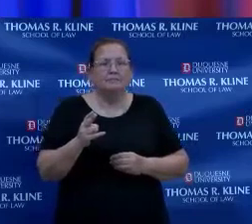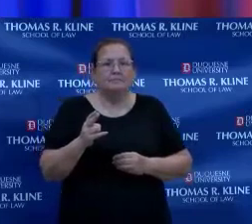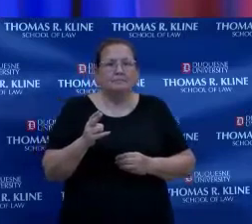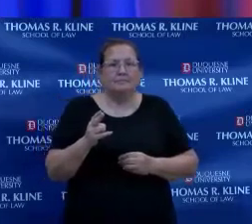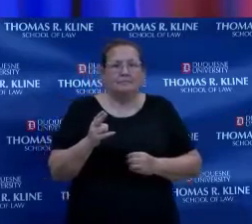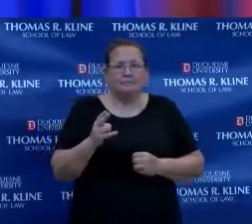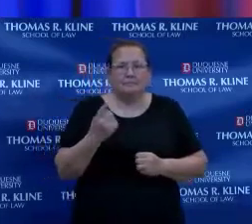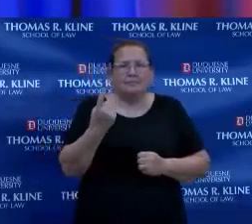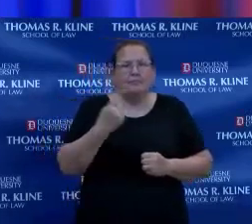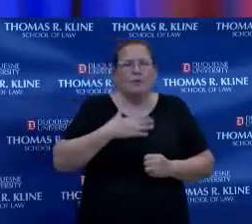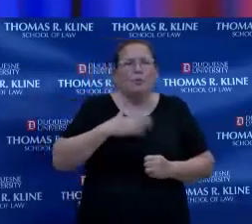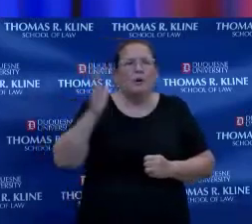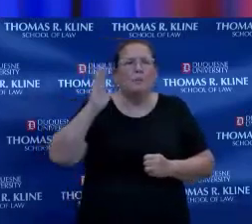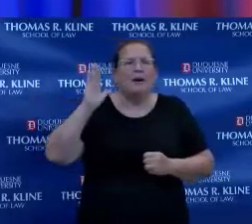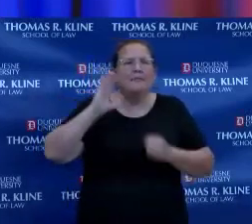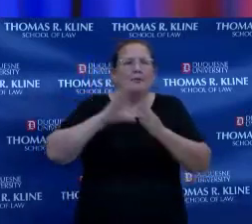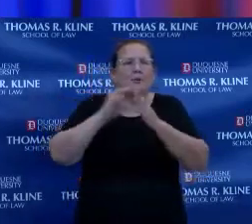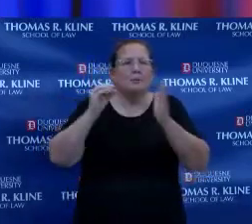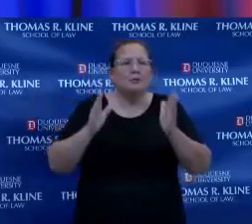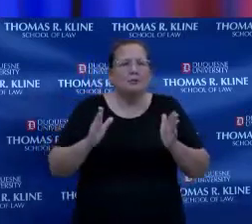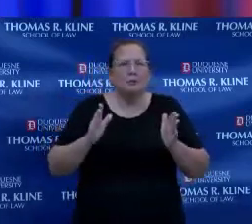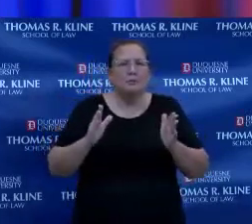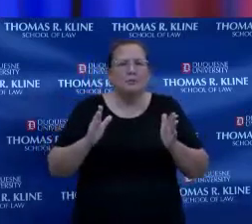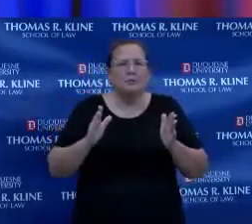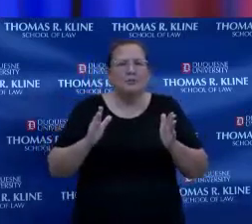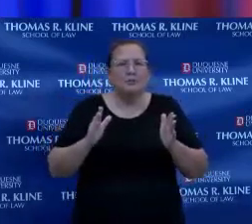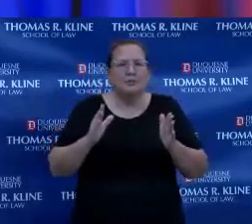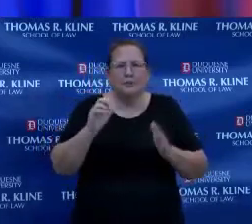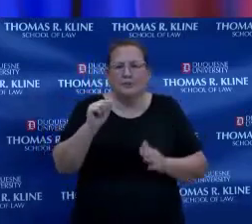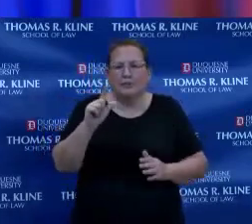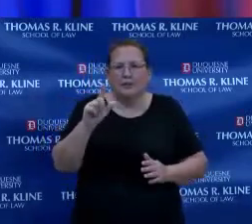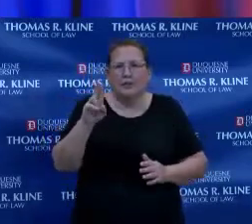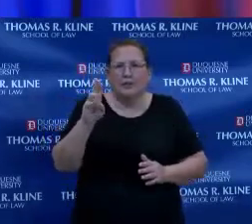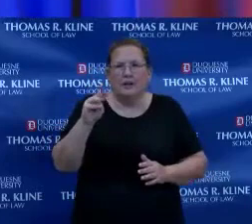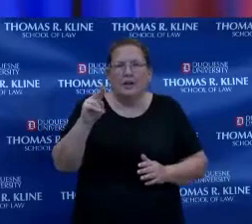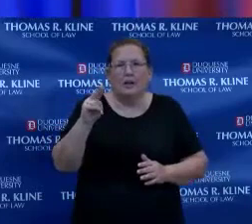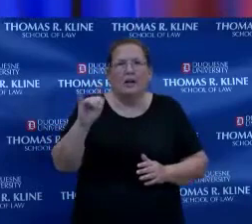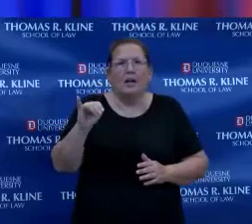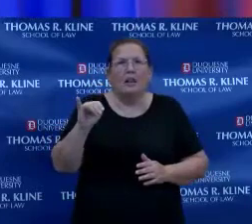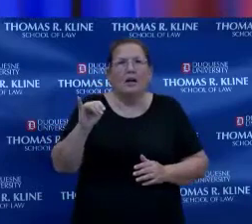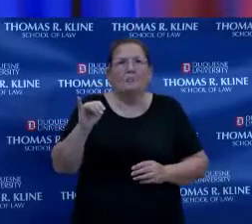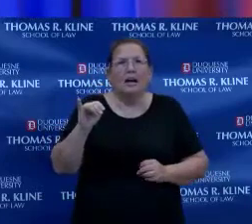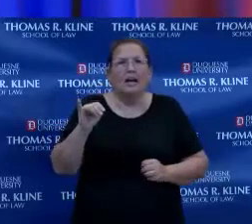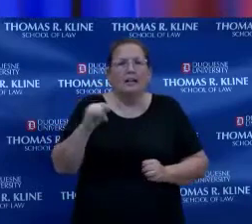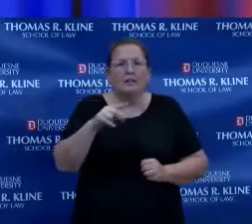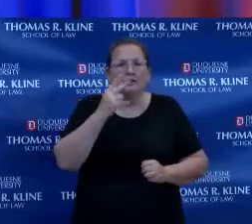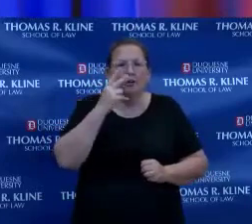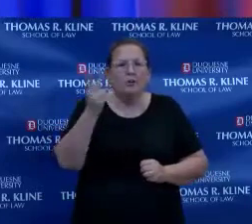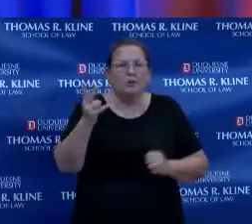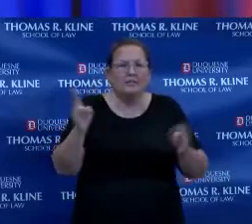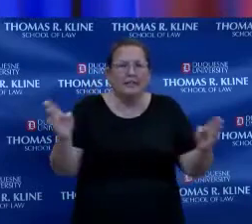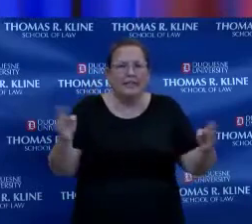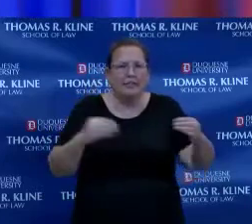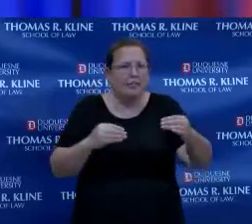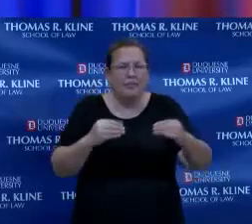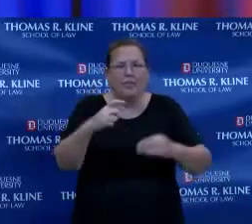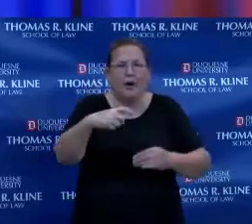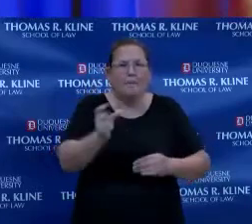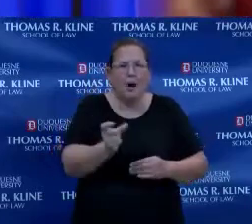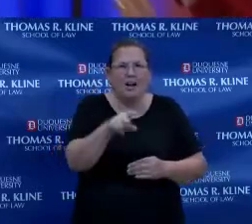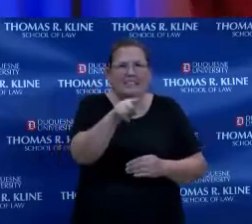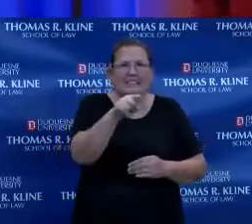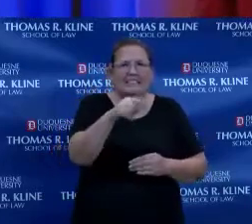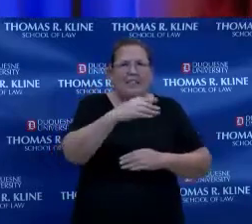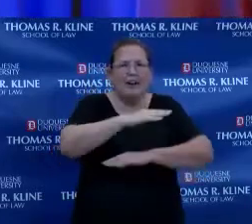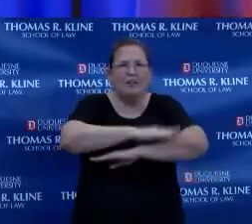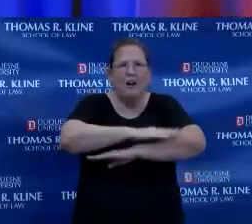now president of our Duquesne Kline Law Alumni Association, will present them. You see those little boxes up there. After